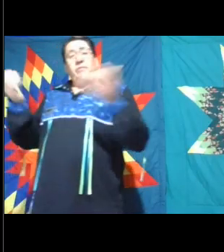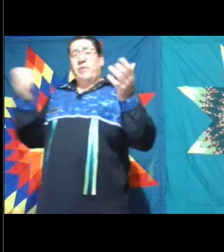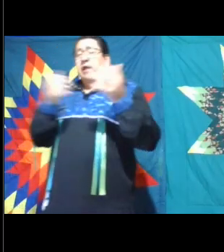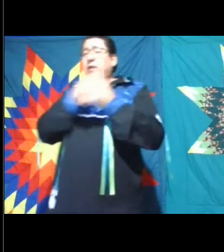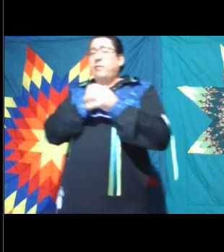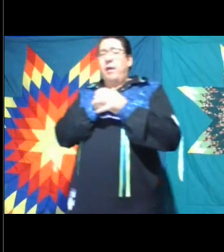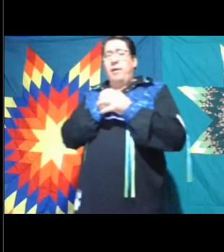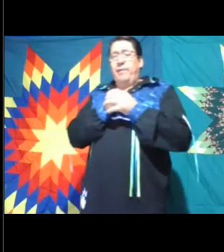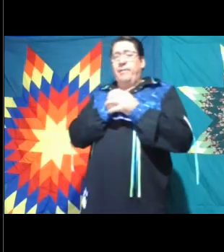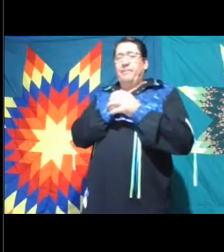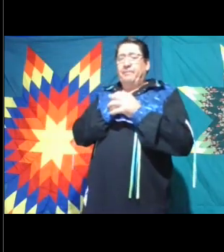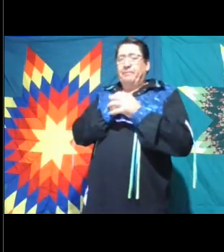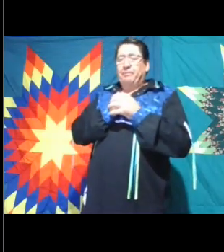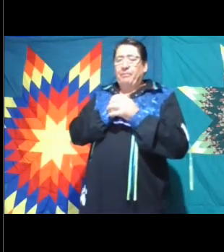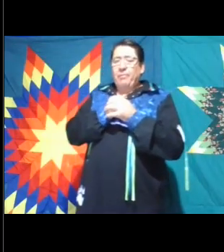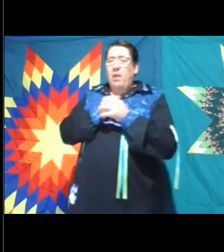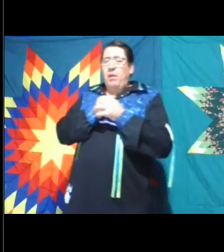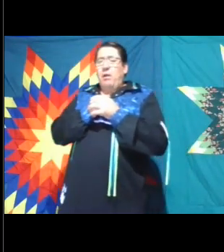Thank you.